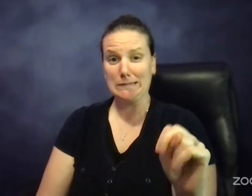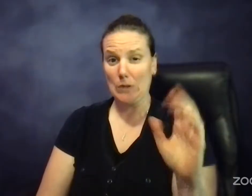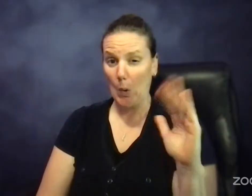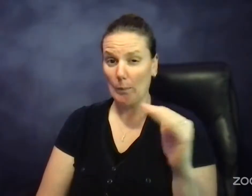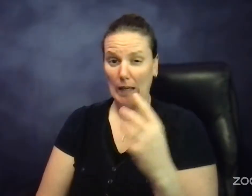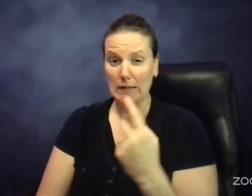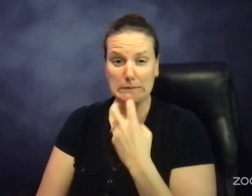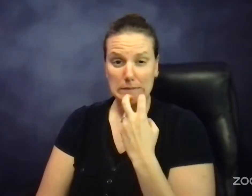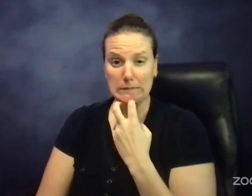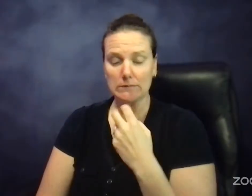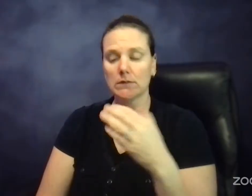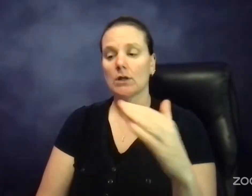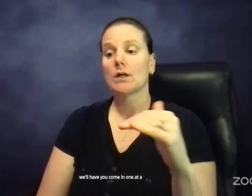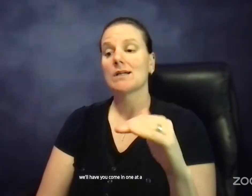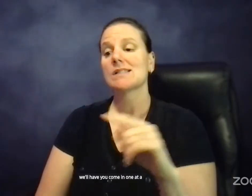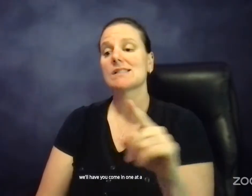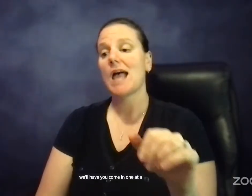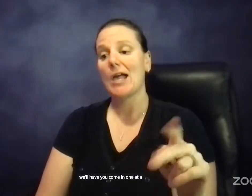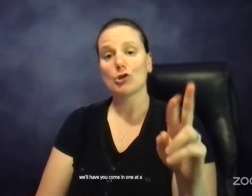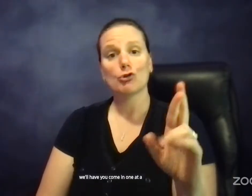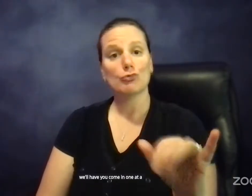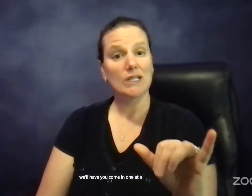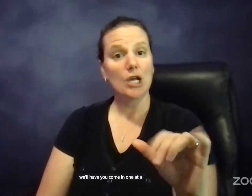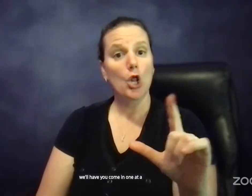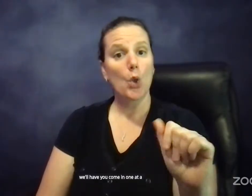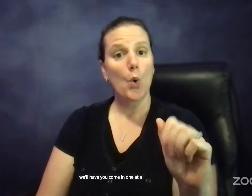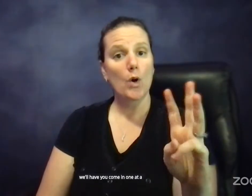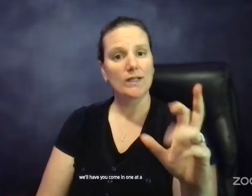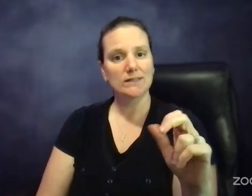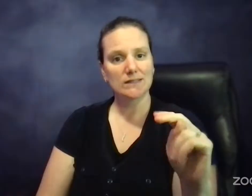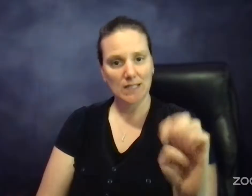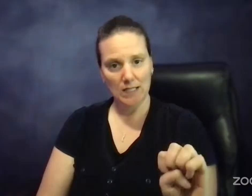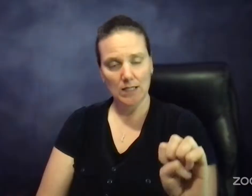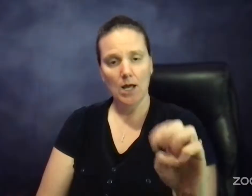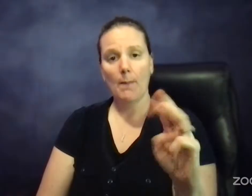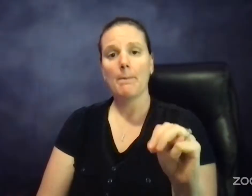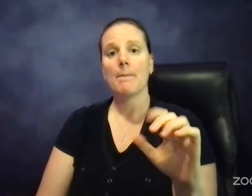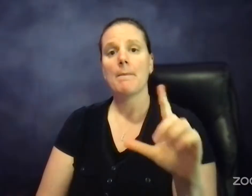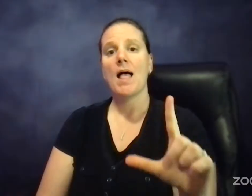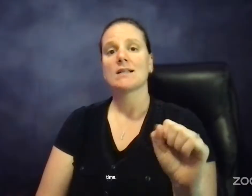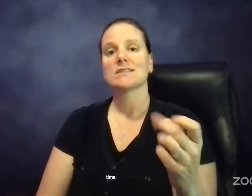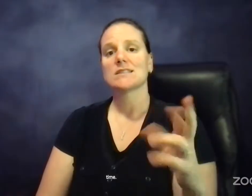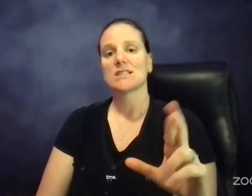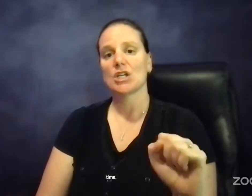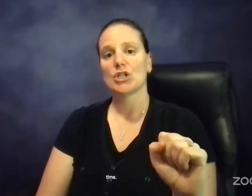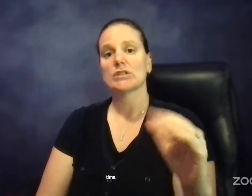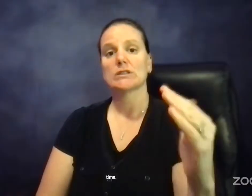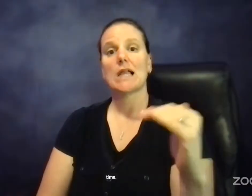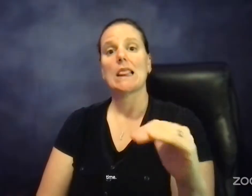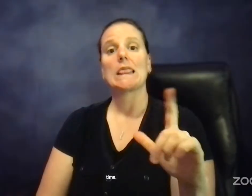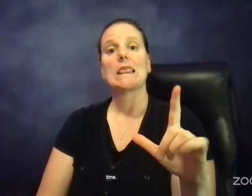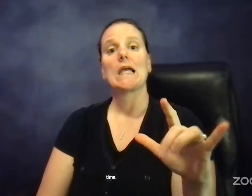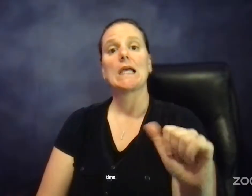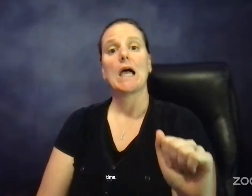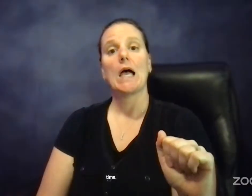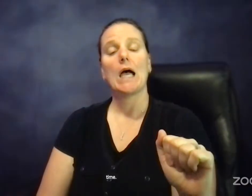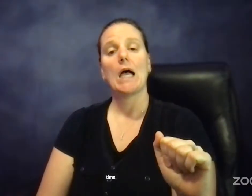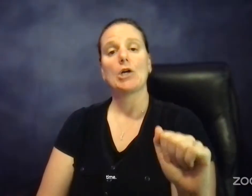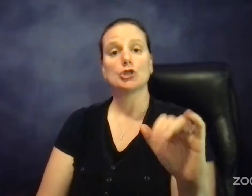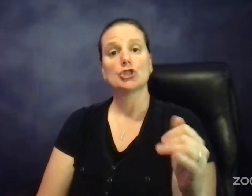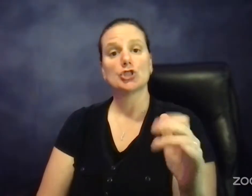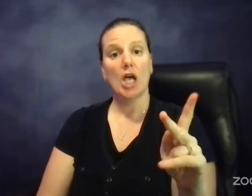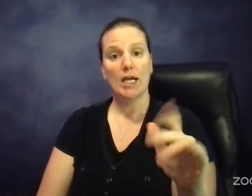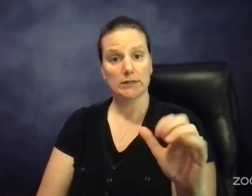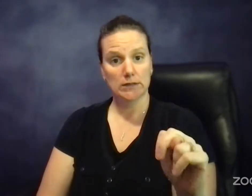right, Zachary Lauritsen, Mel Sears, and Leah Jackson. So we'll take you in this order. So